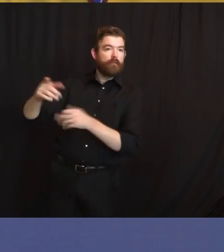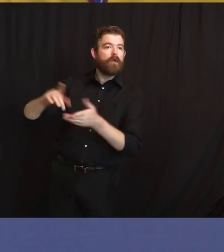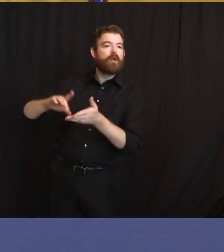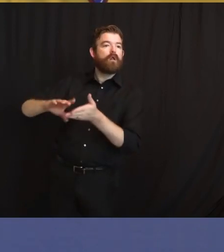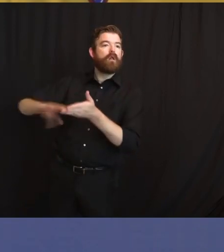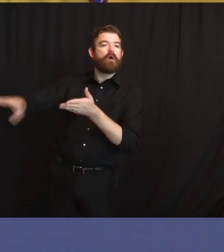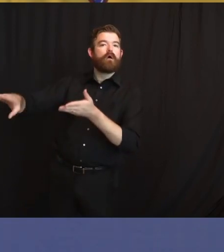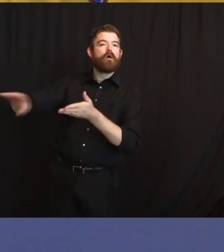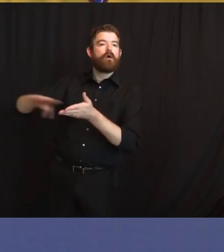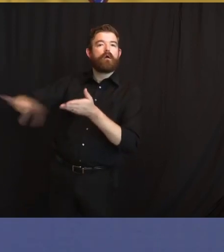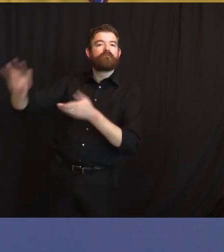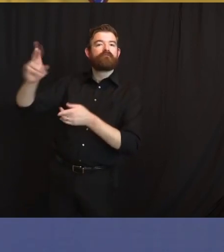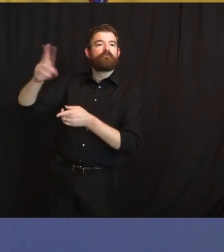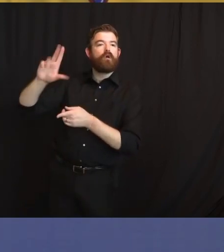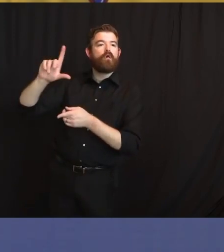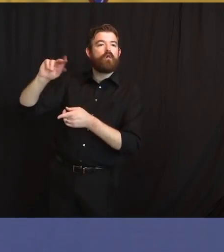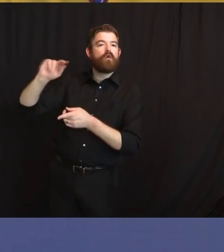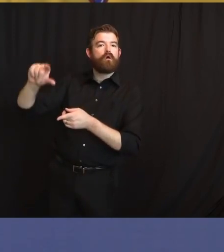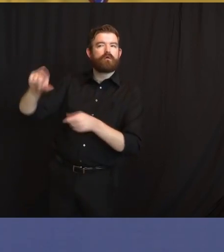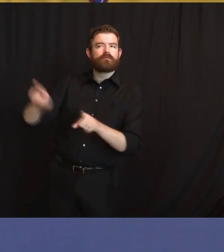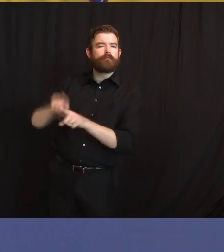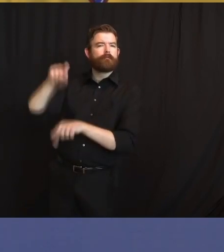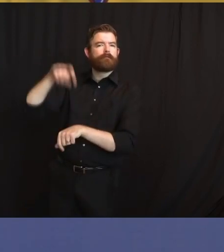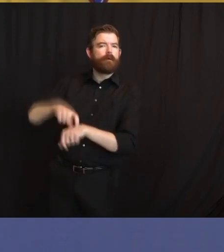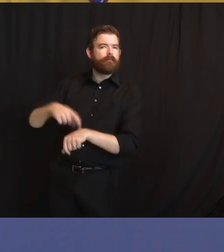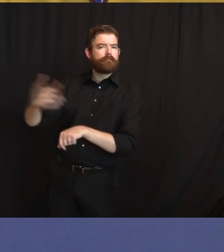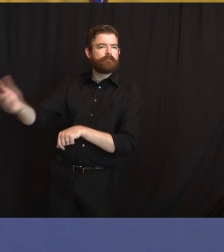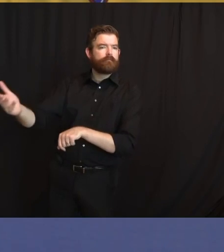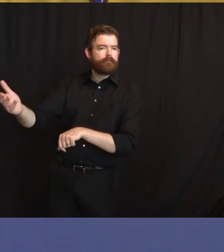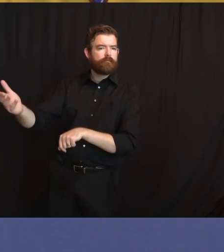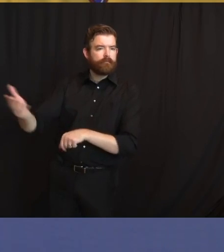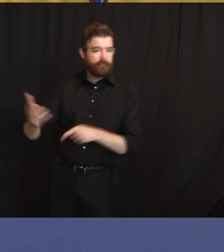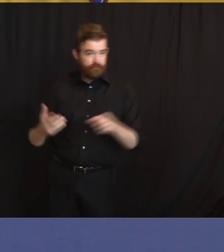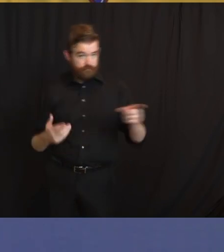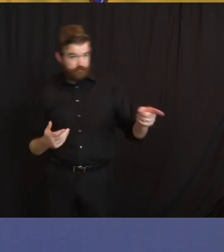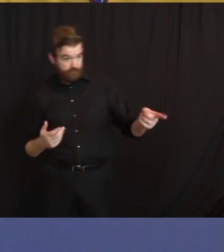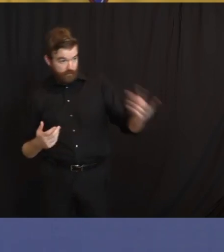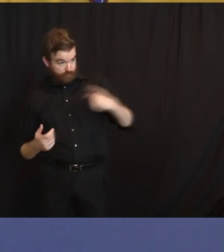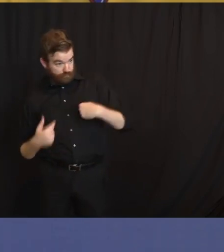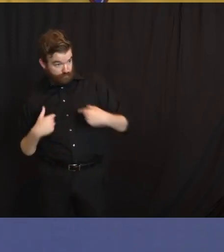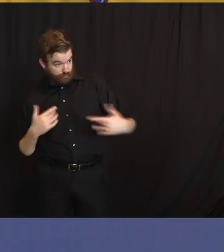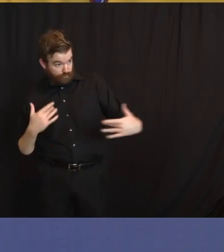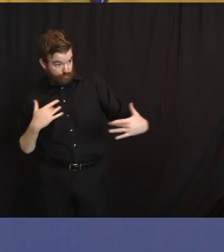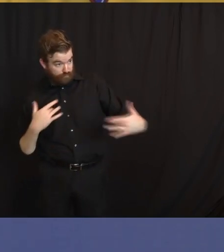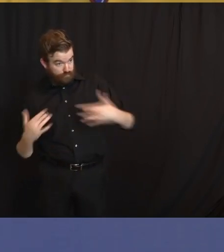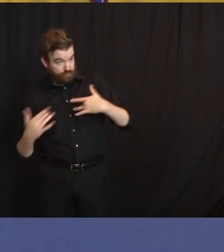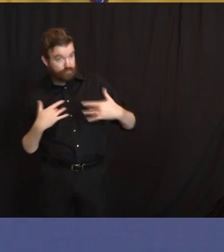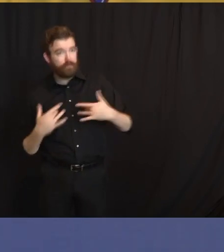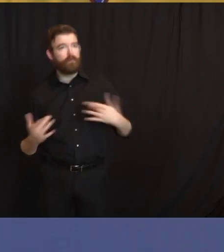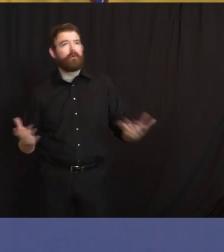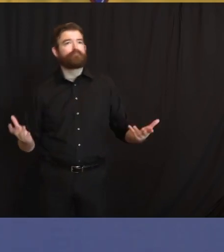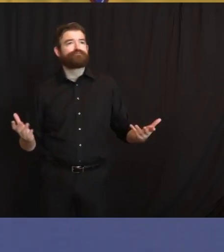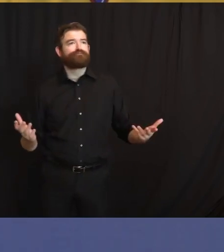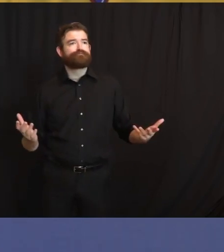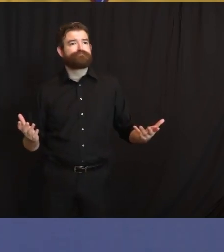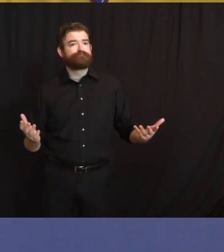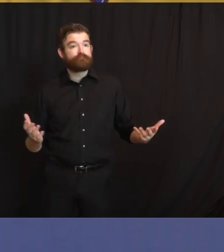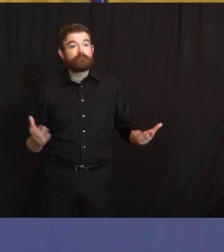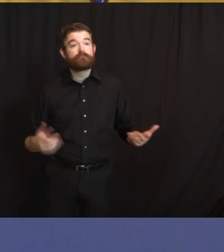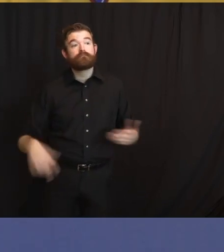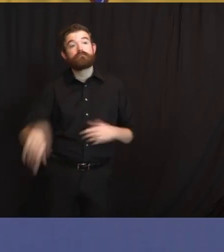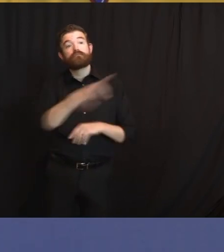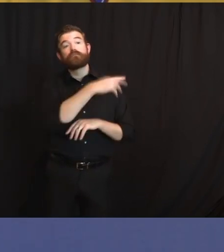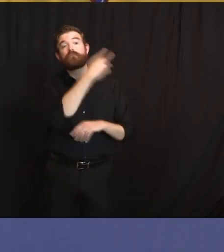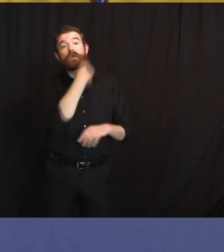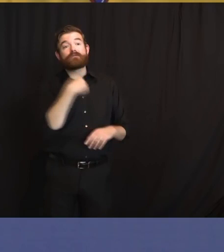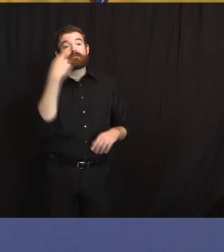come in and join me. Am I concerned about the livelihood, the viability